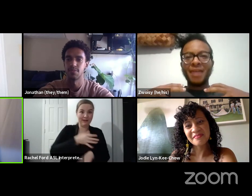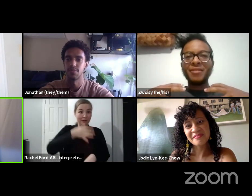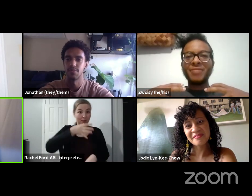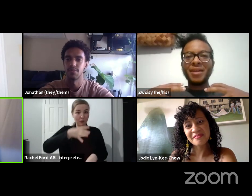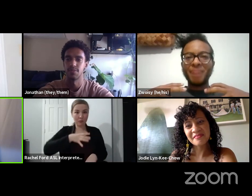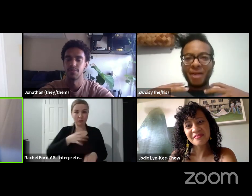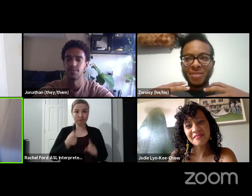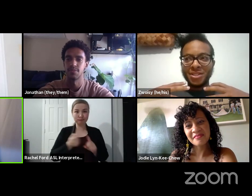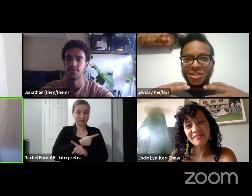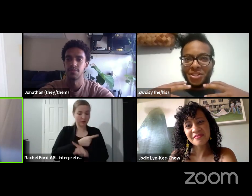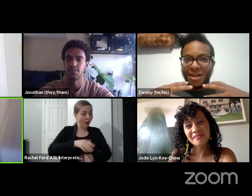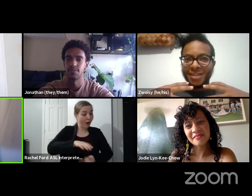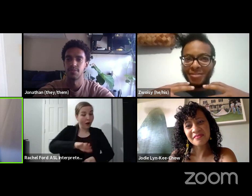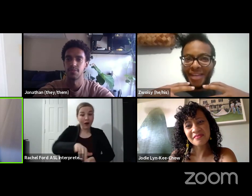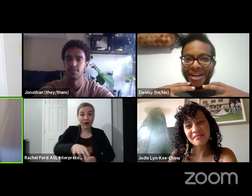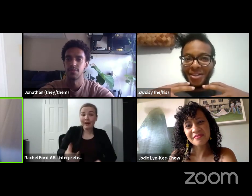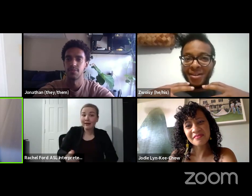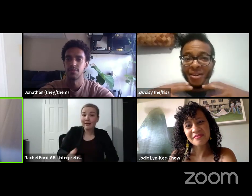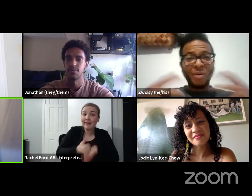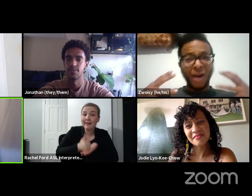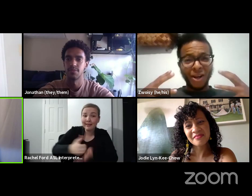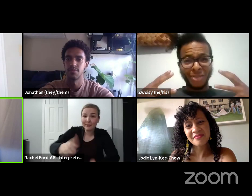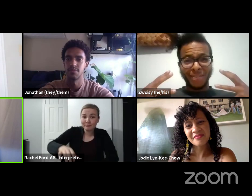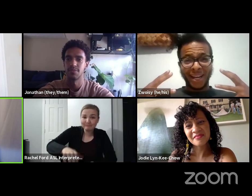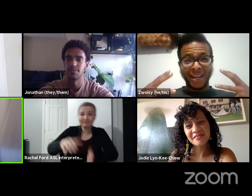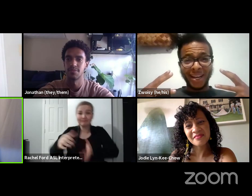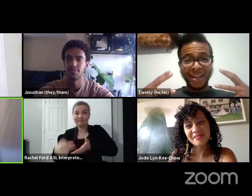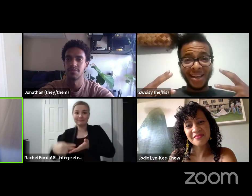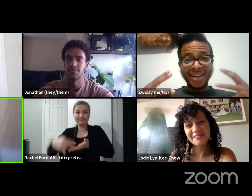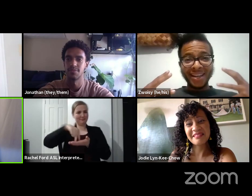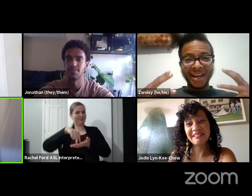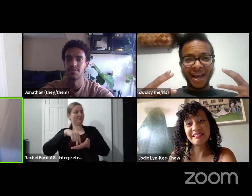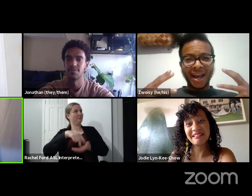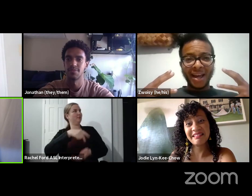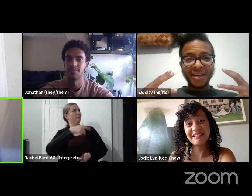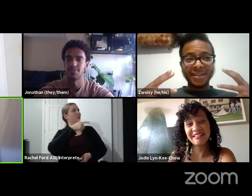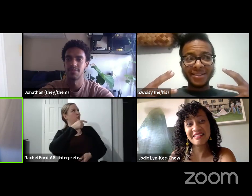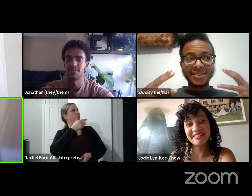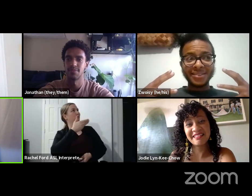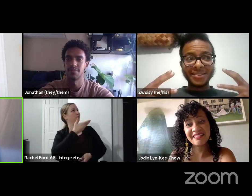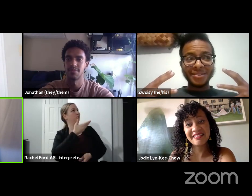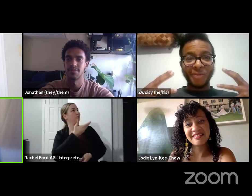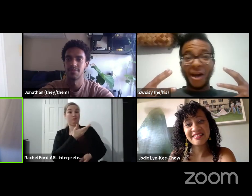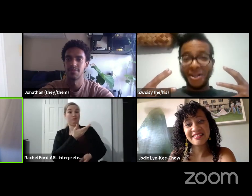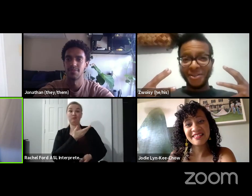so terrified, but I was just shocked. I'm like, who are you, lady? And